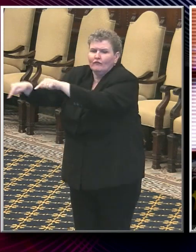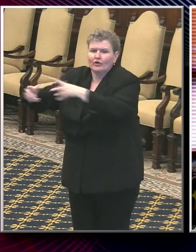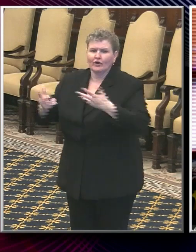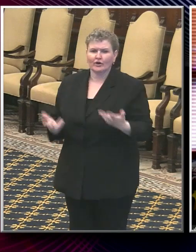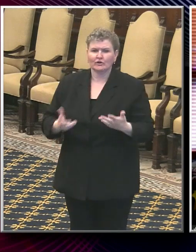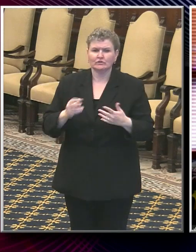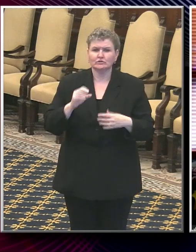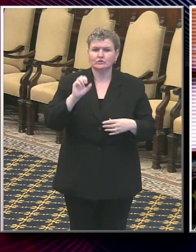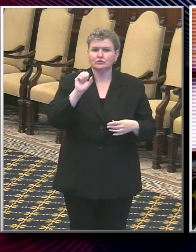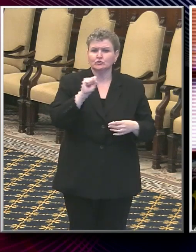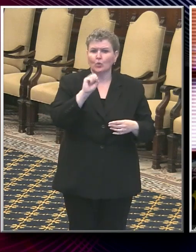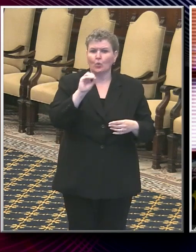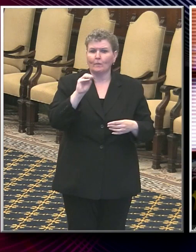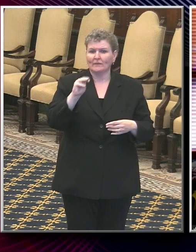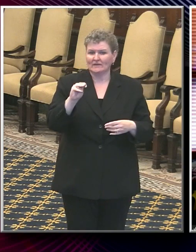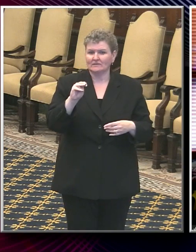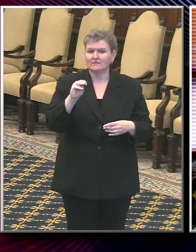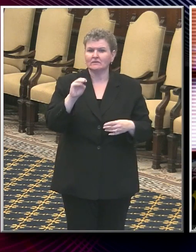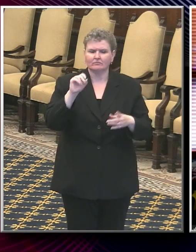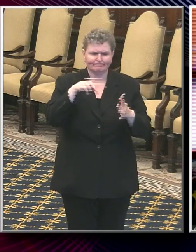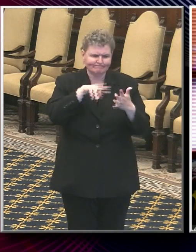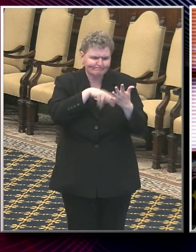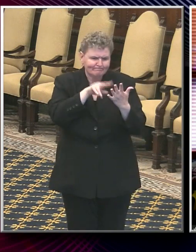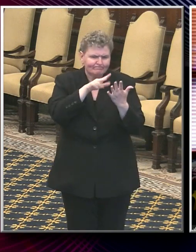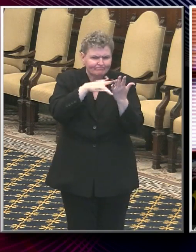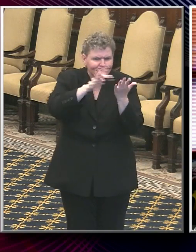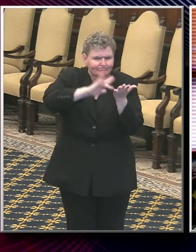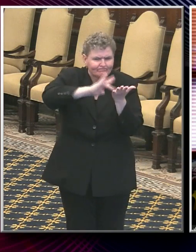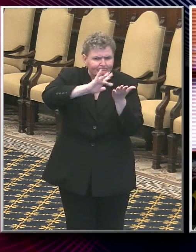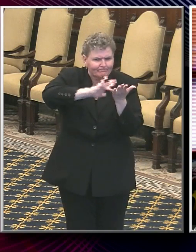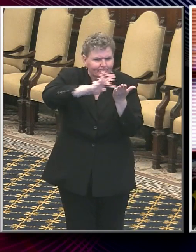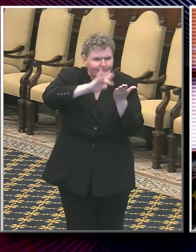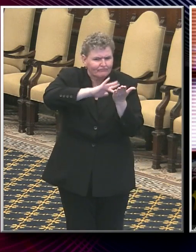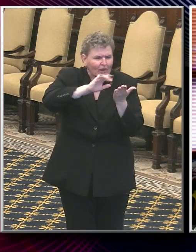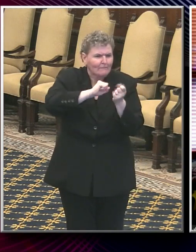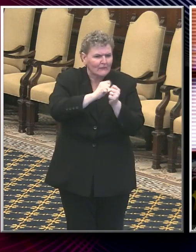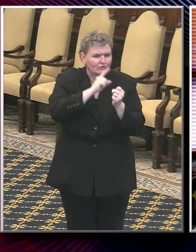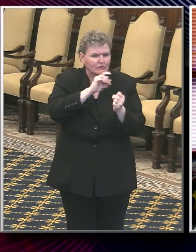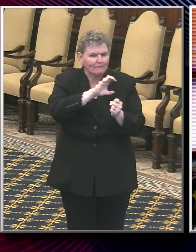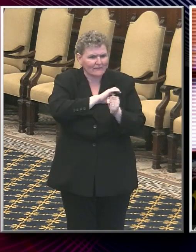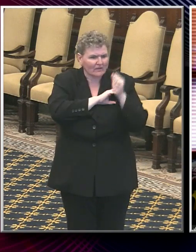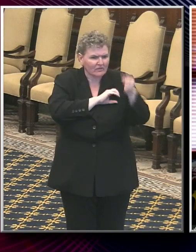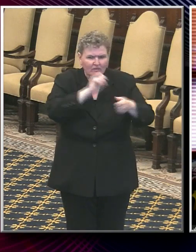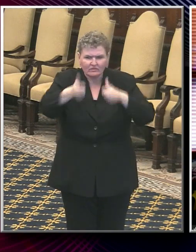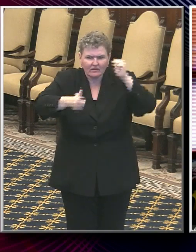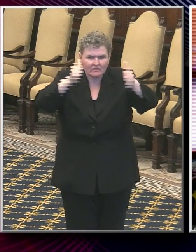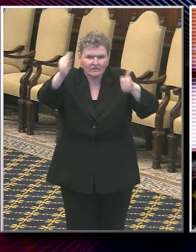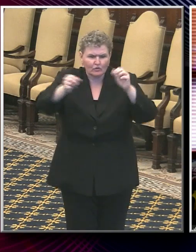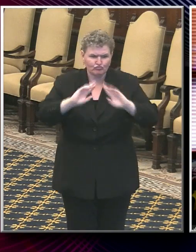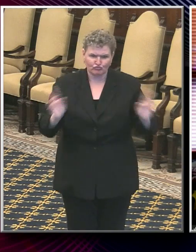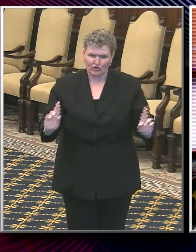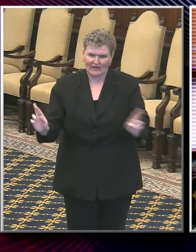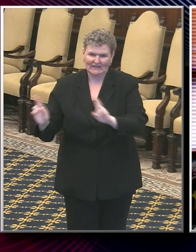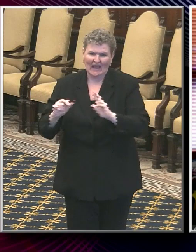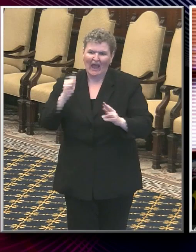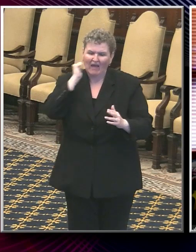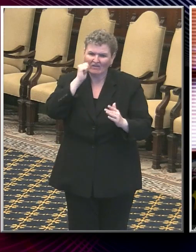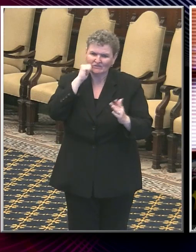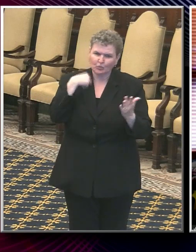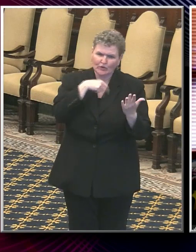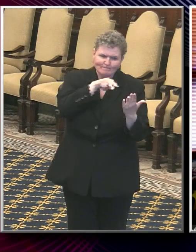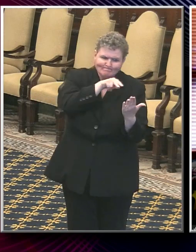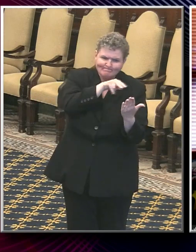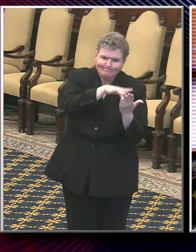the other types of intelligence to make sure that we put our people in the right place. And we work every day to get the gun violence and